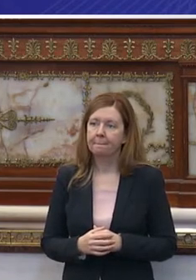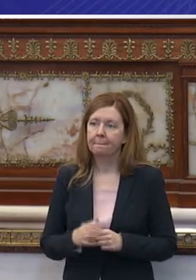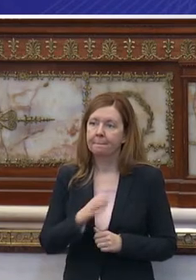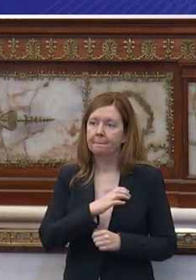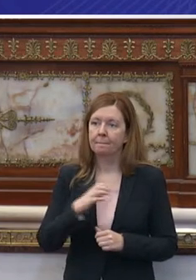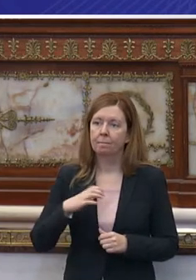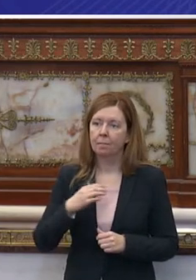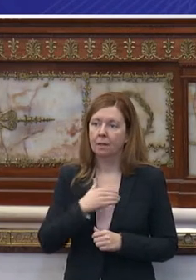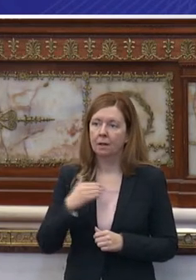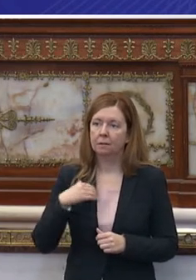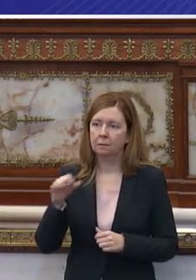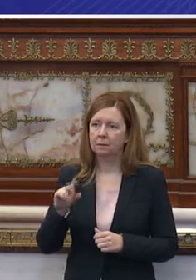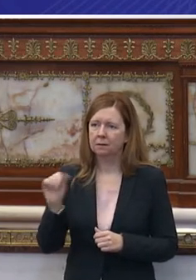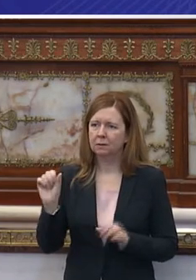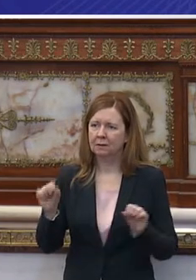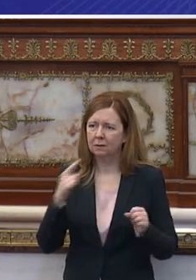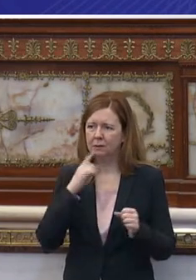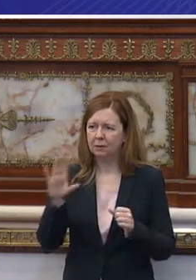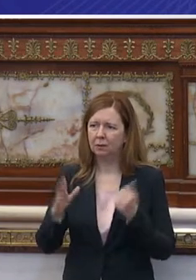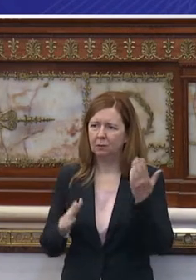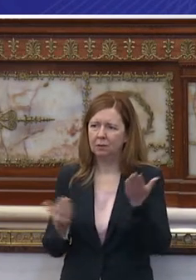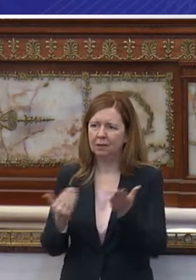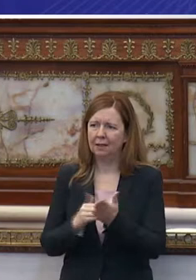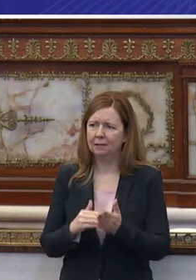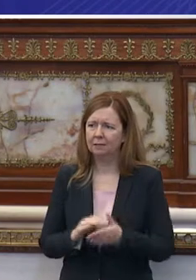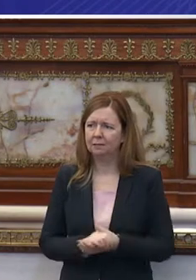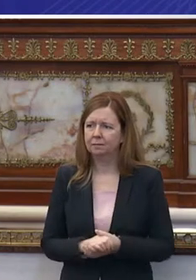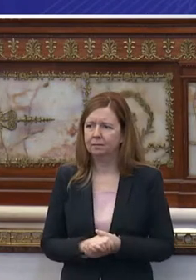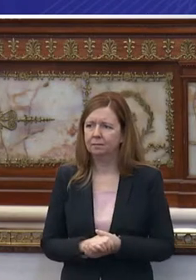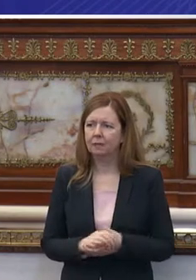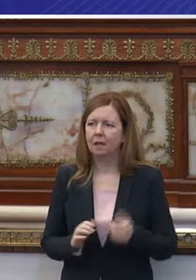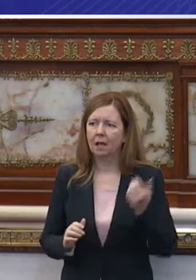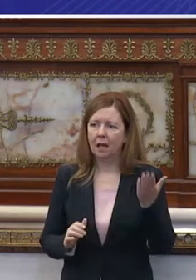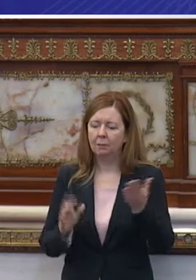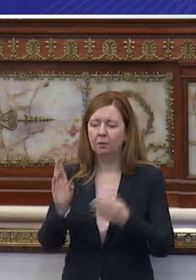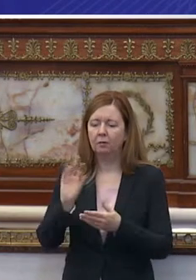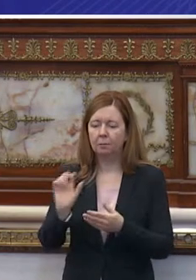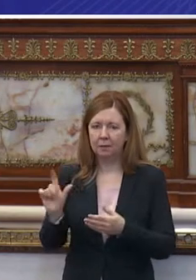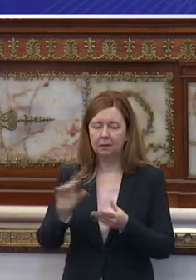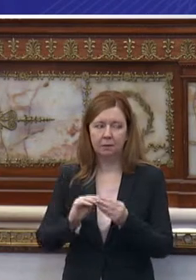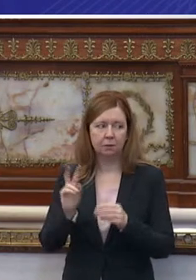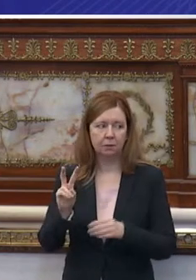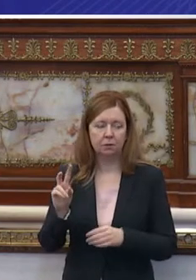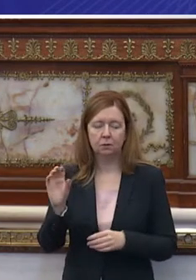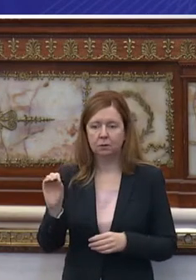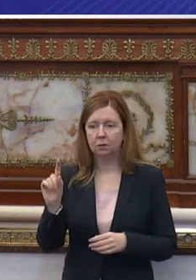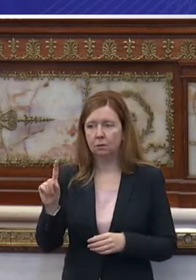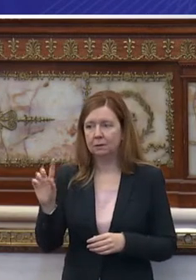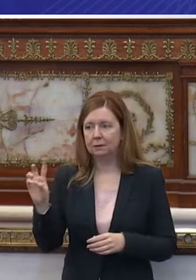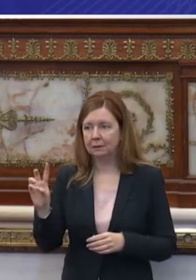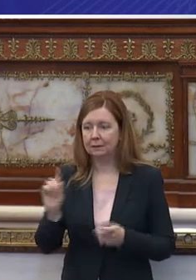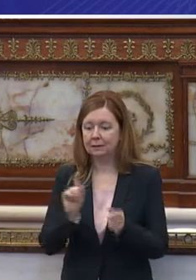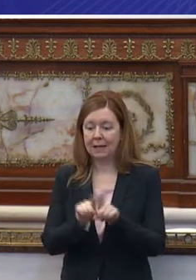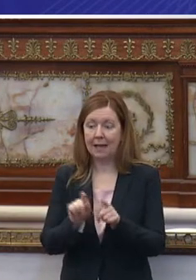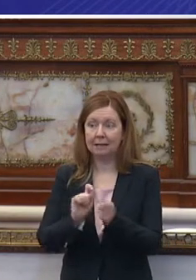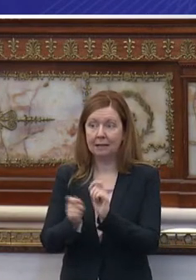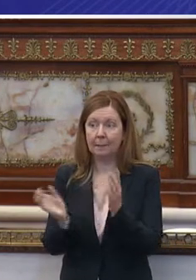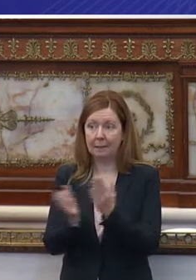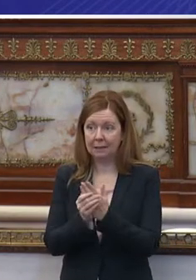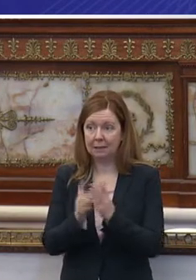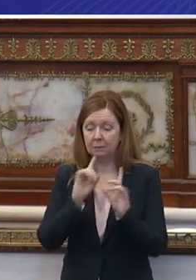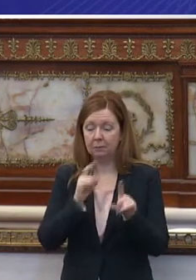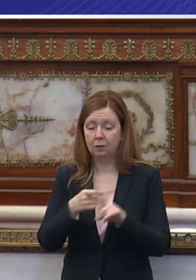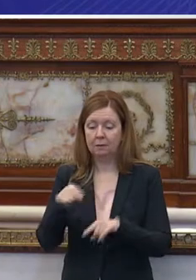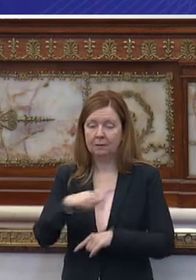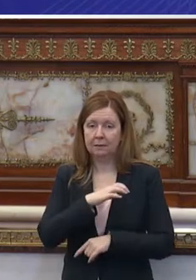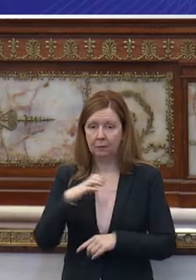Councilmember Squilla, could you just restate your motion? I move that the Bill Number 220116 as amended be reported